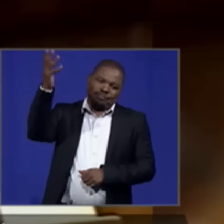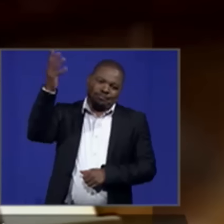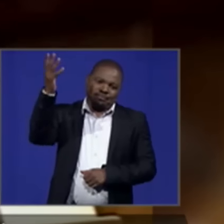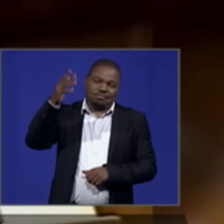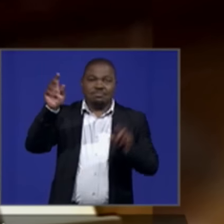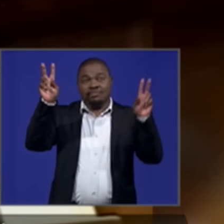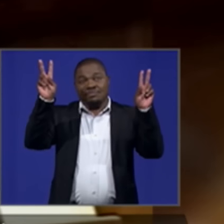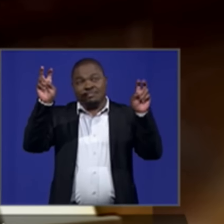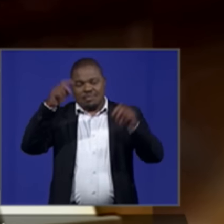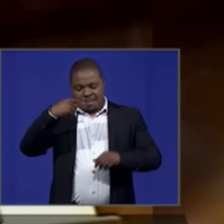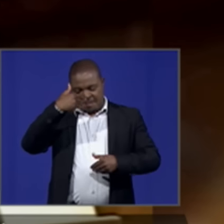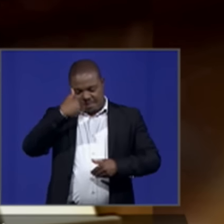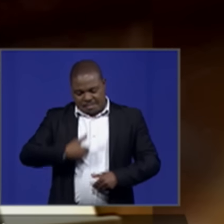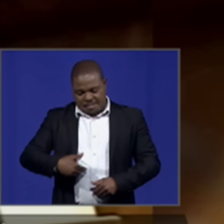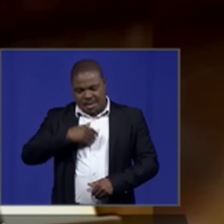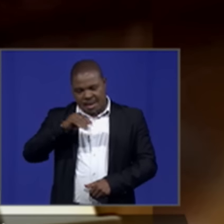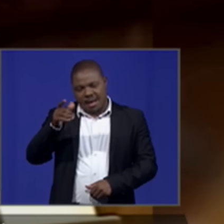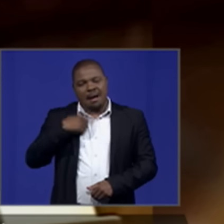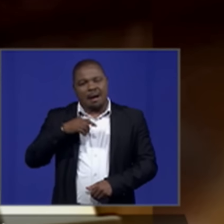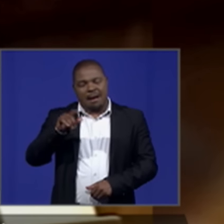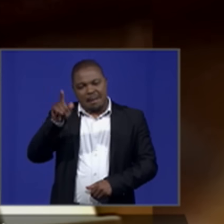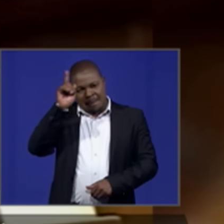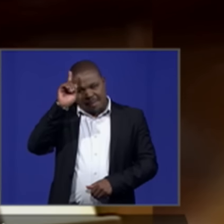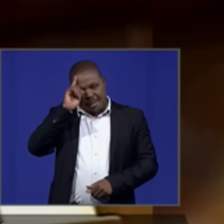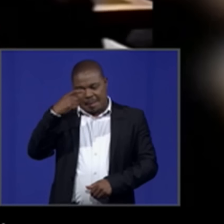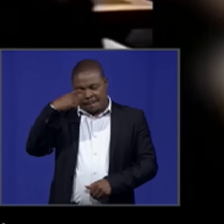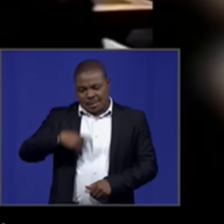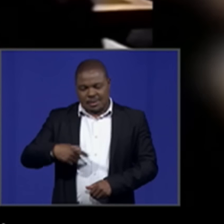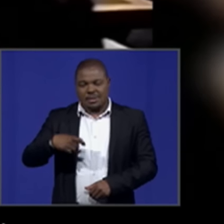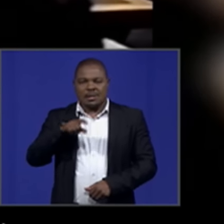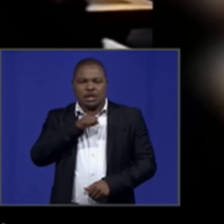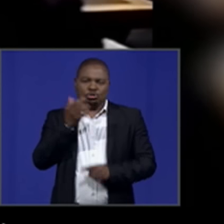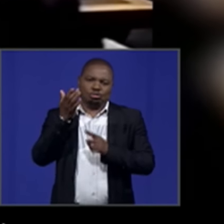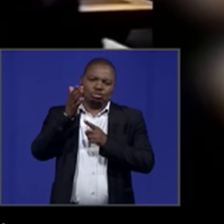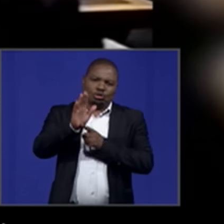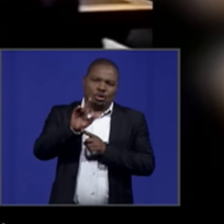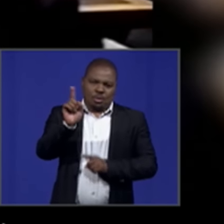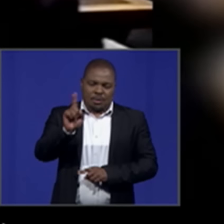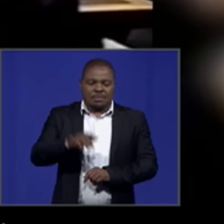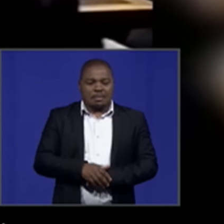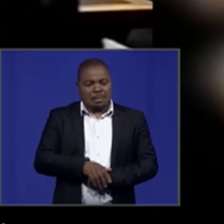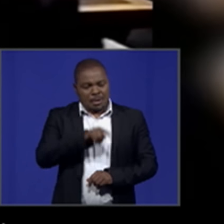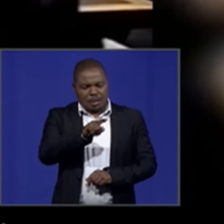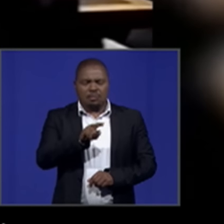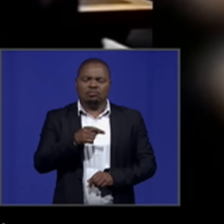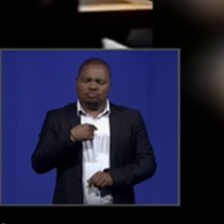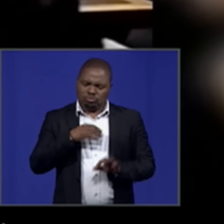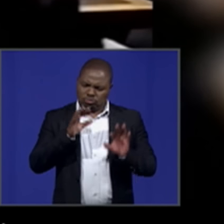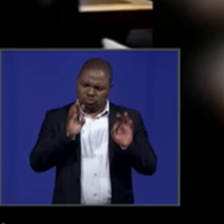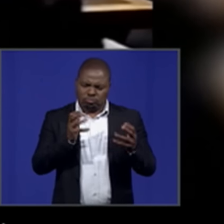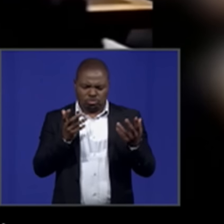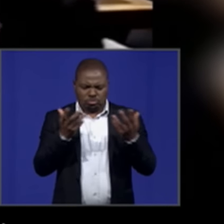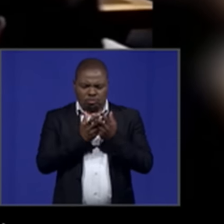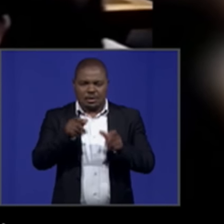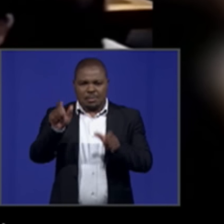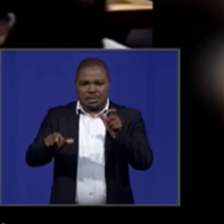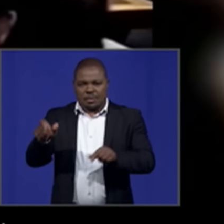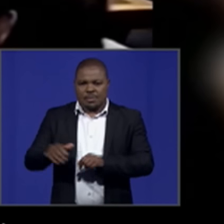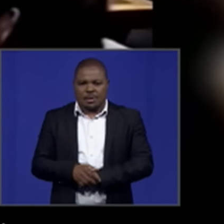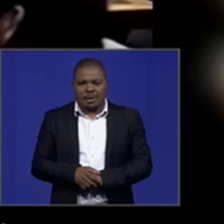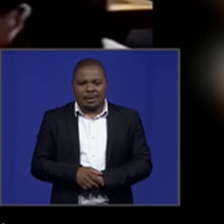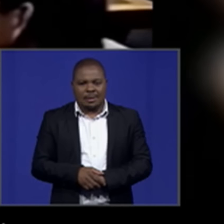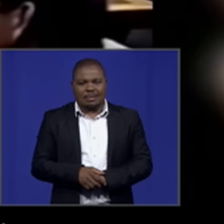e itsegeng ya I am an African e nnetseng ruri ya go supa boitshupo le go nna karolo ya setšhaba. Whatever